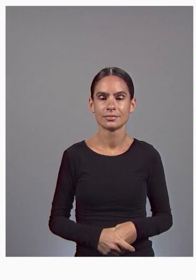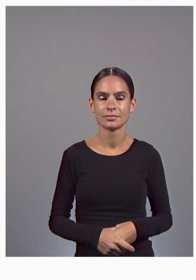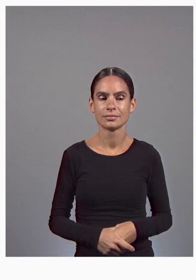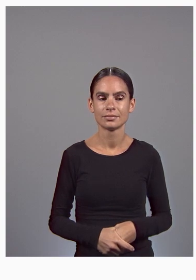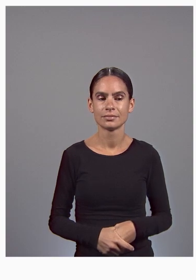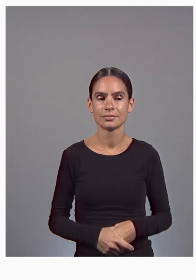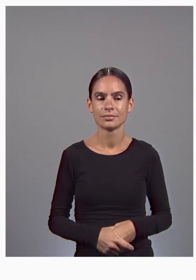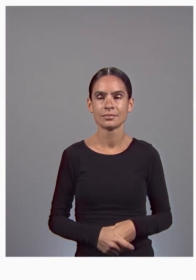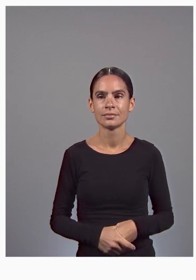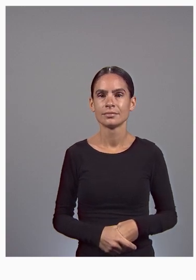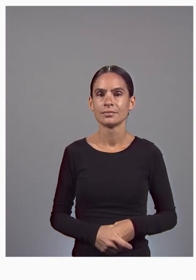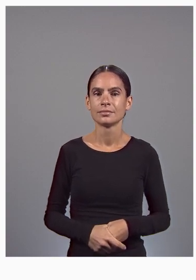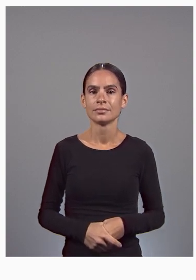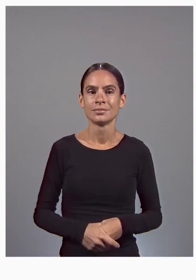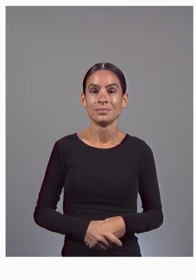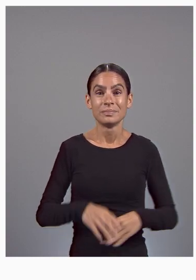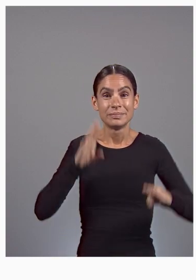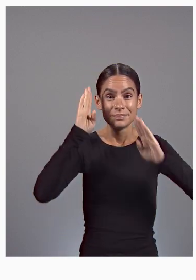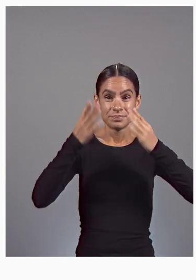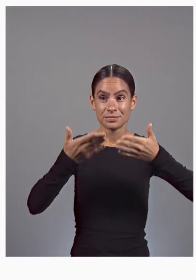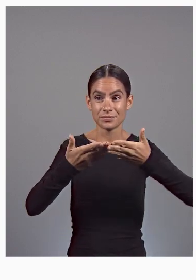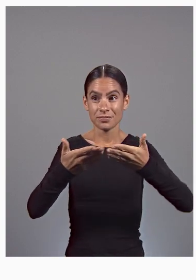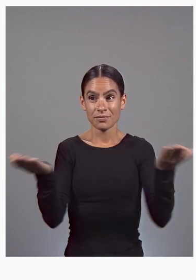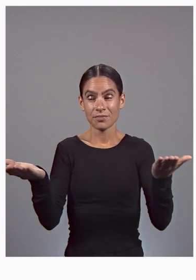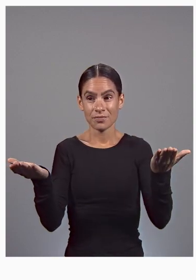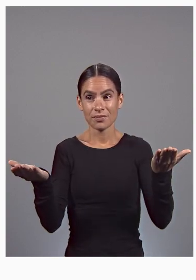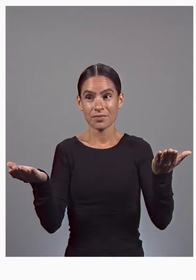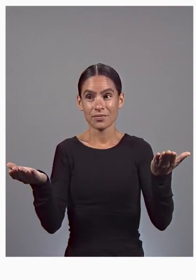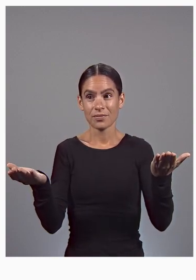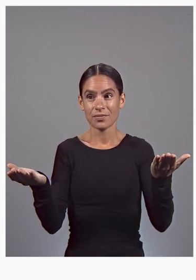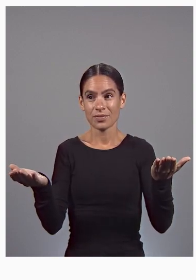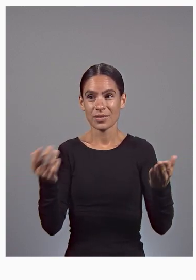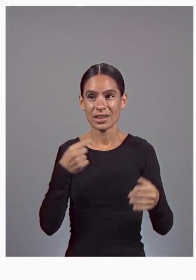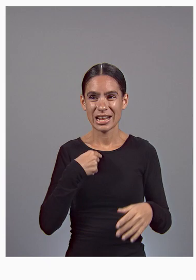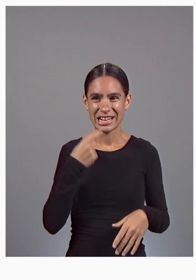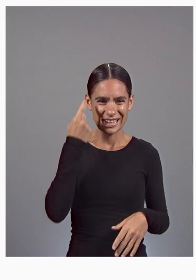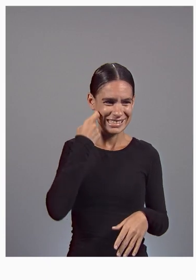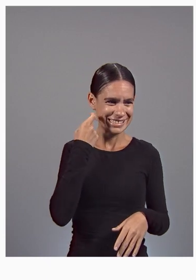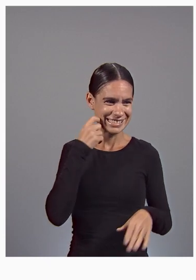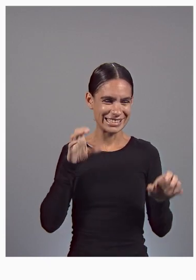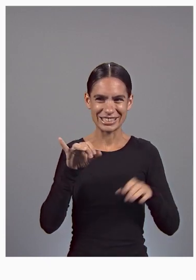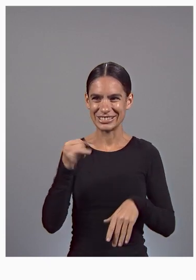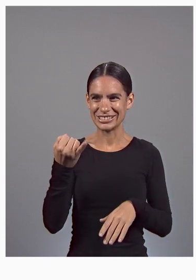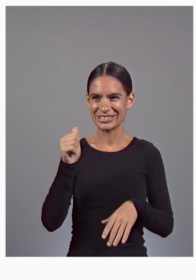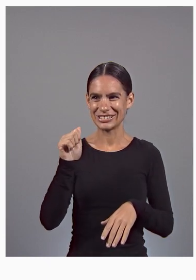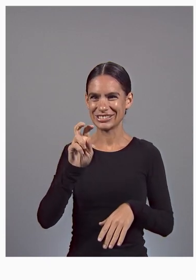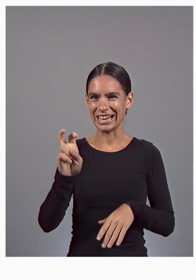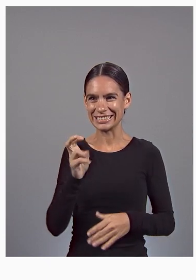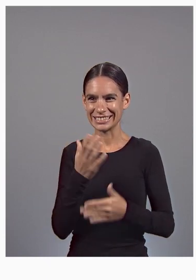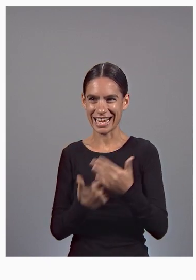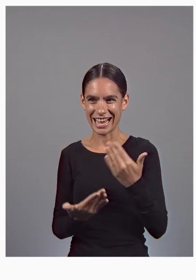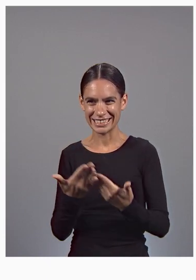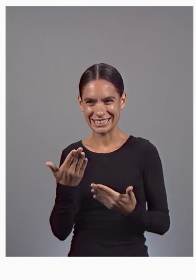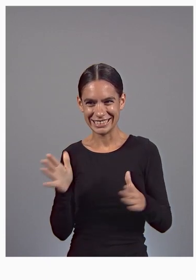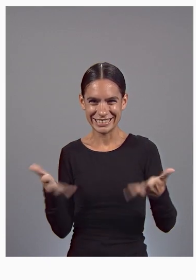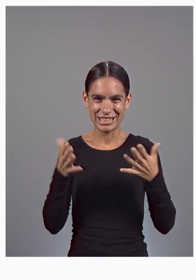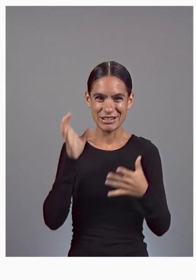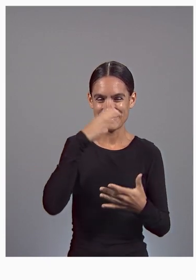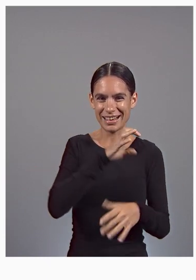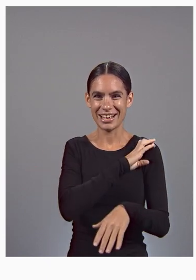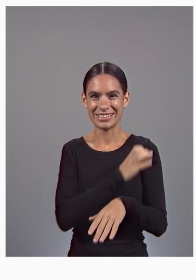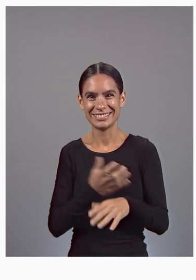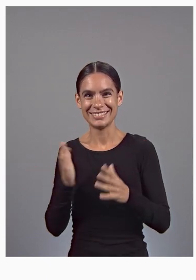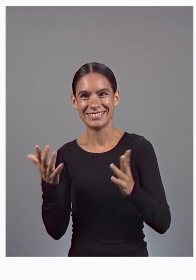Hey everybody, I don't know why I did jazz hands. Let's play with that weird energy though, together here today. Let's go. Good, so hi, my name's